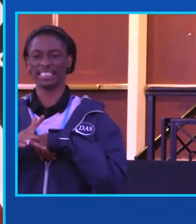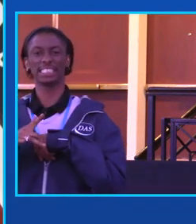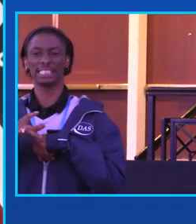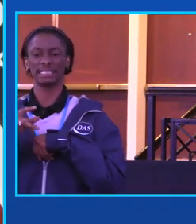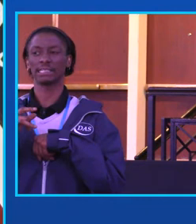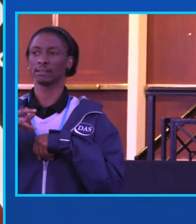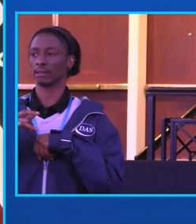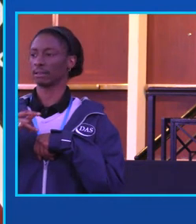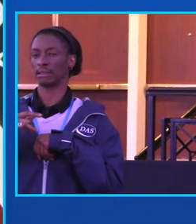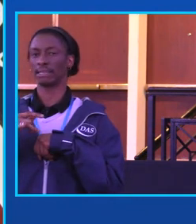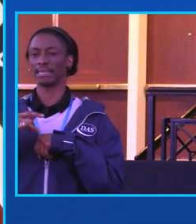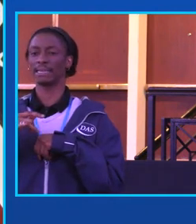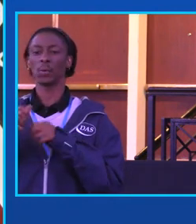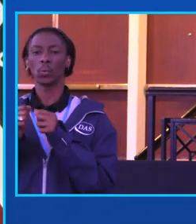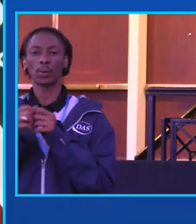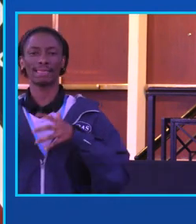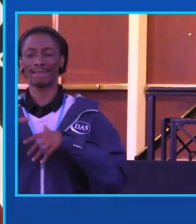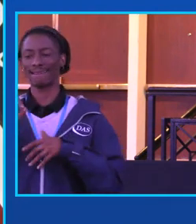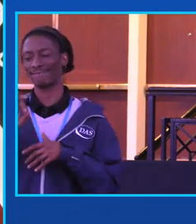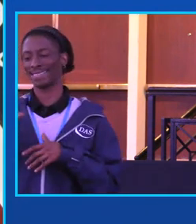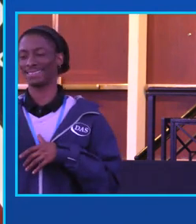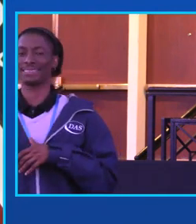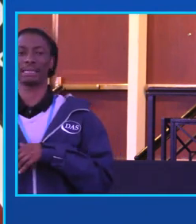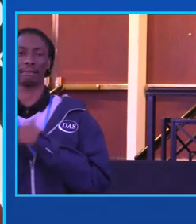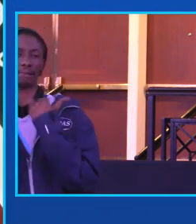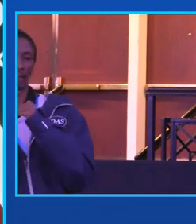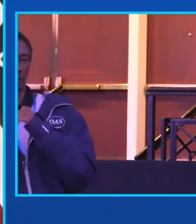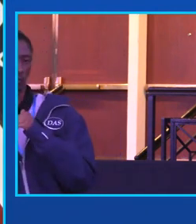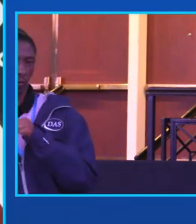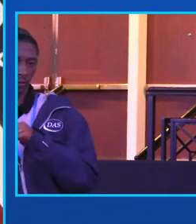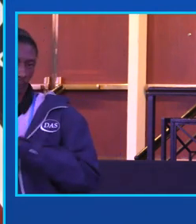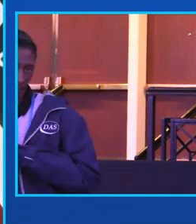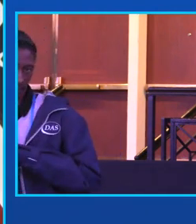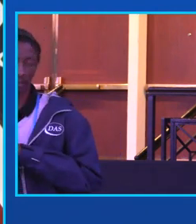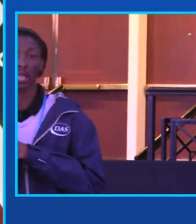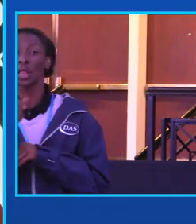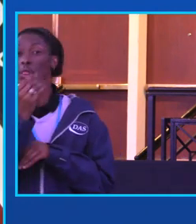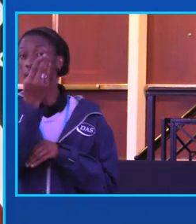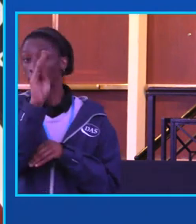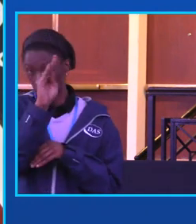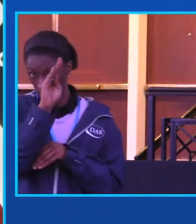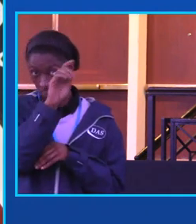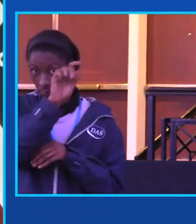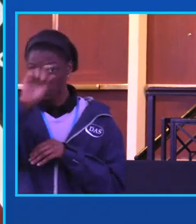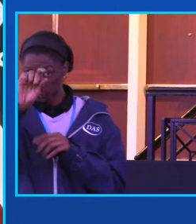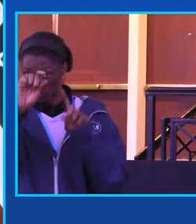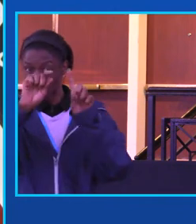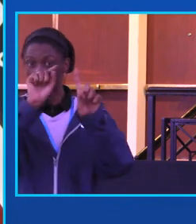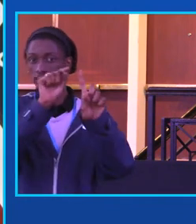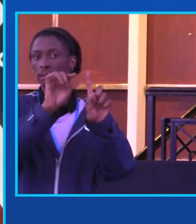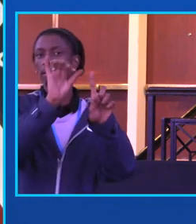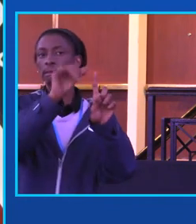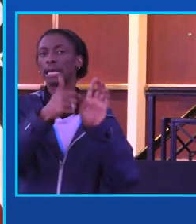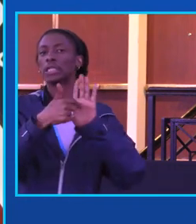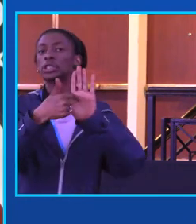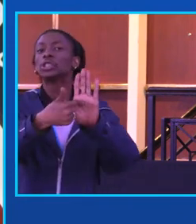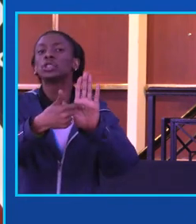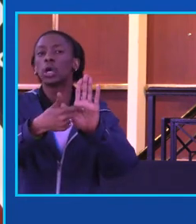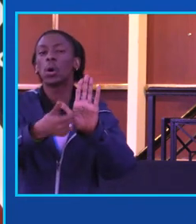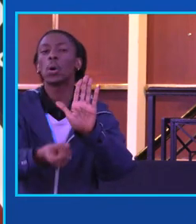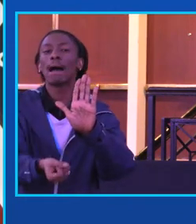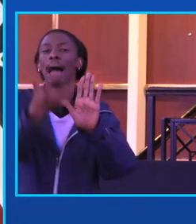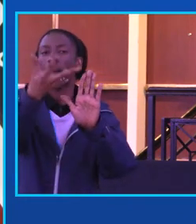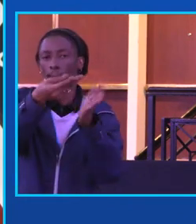FEC restrictions on spending. The blue slices of the column show the portion of